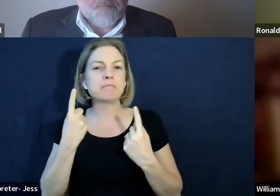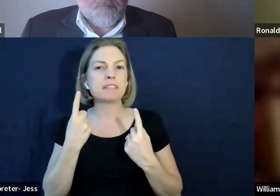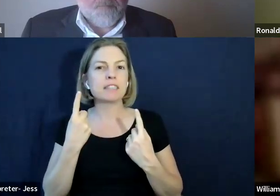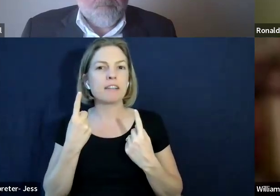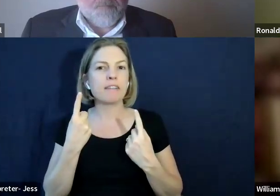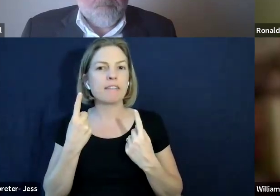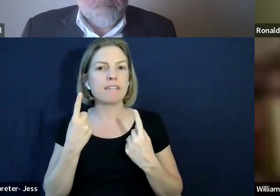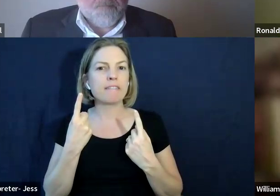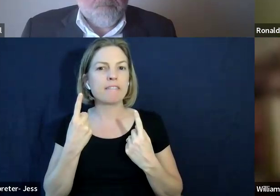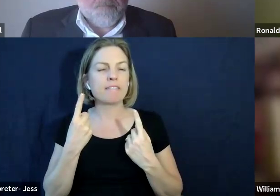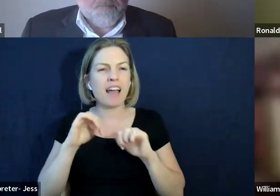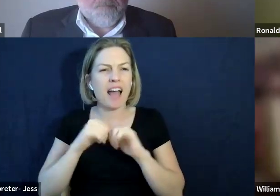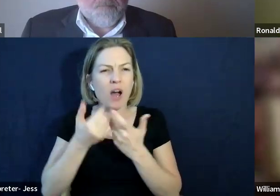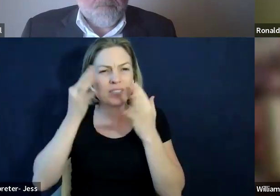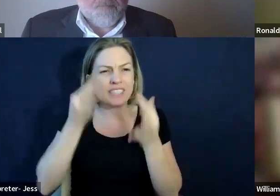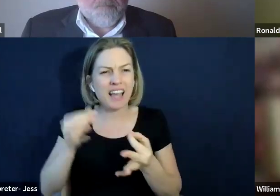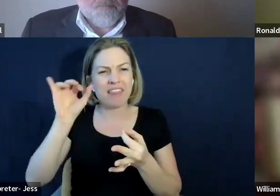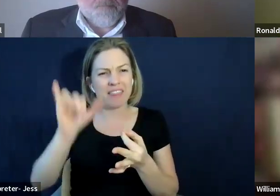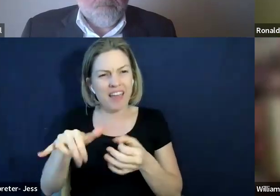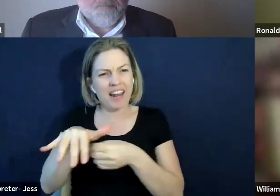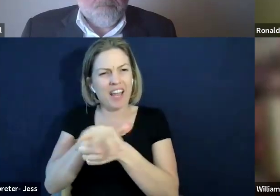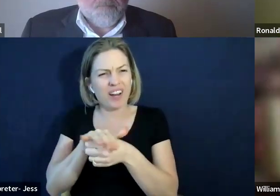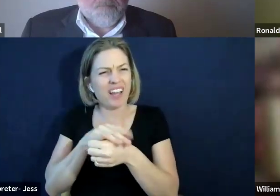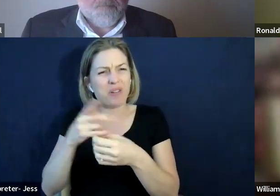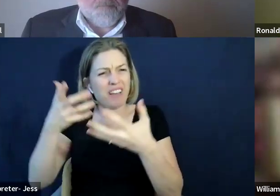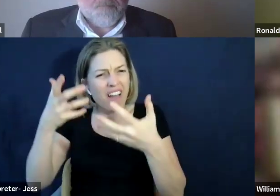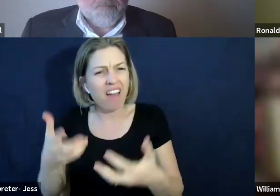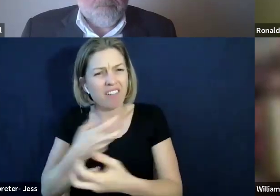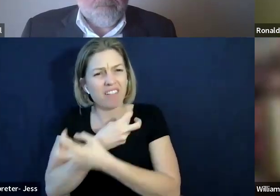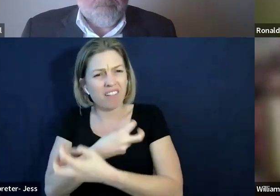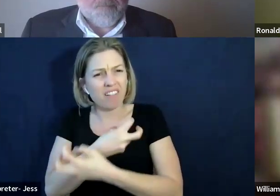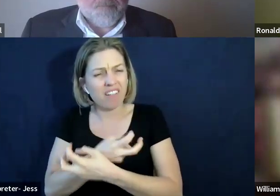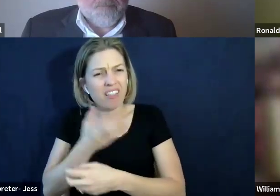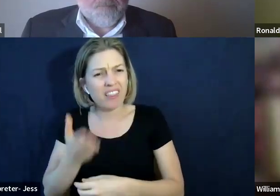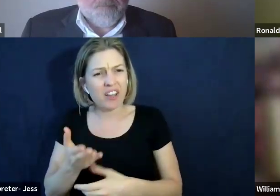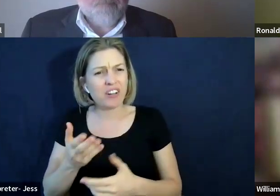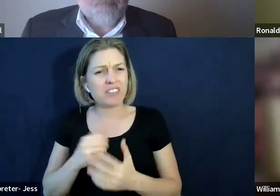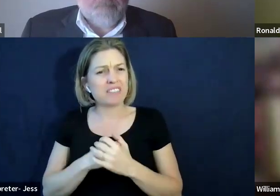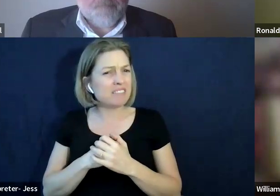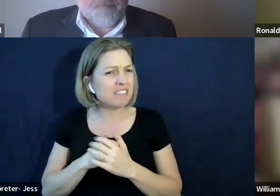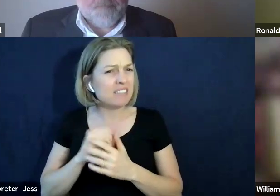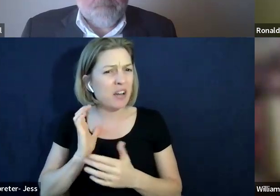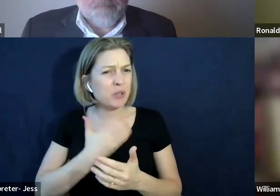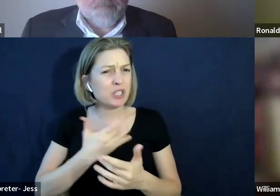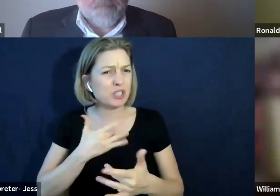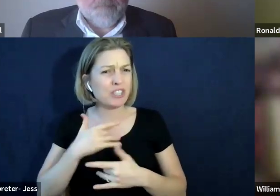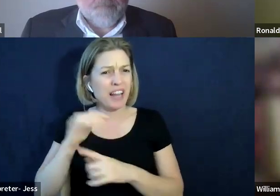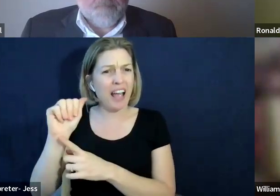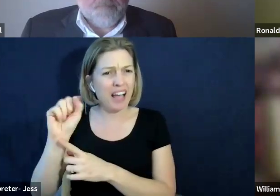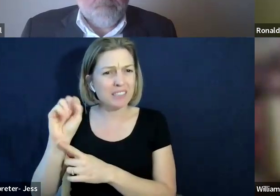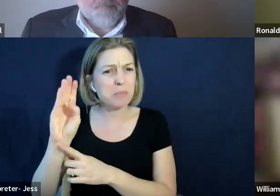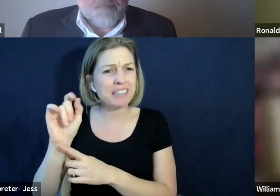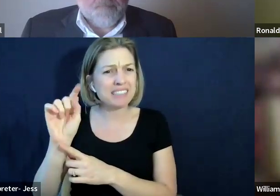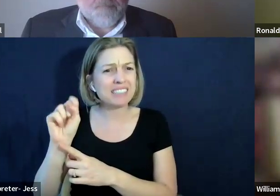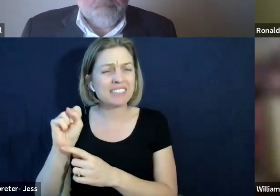went into choosing this site, which is highly contaminated with primarily our concern is asbestos, which is different